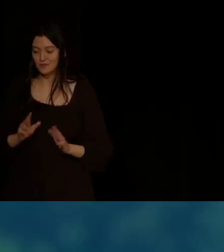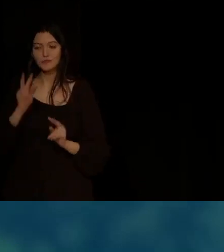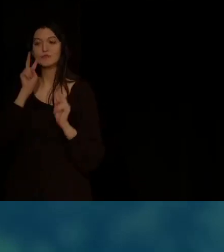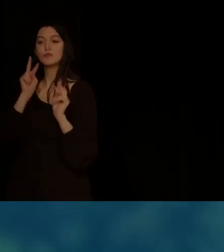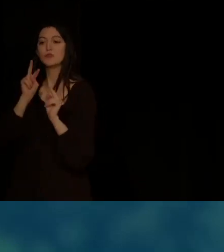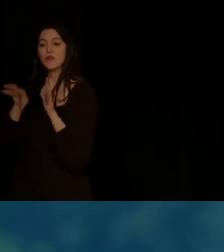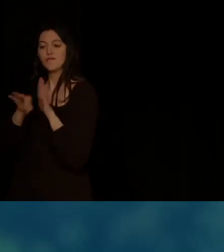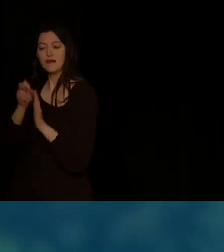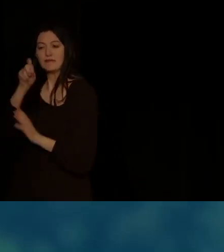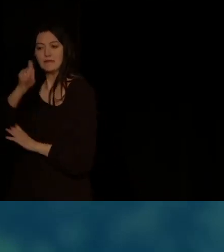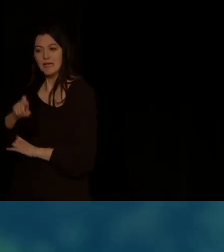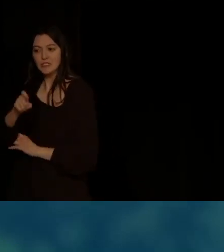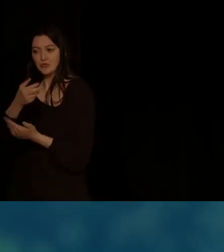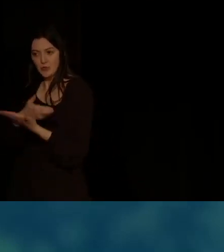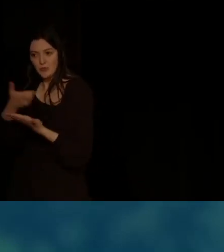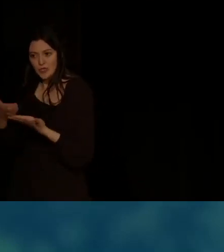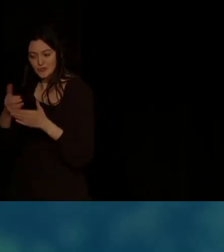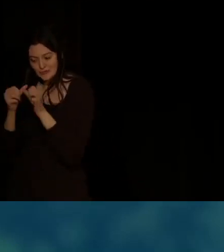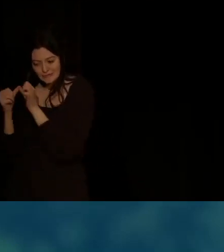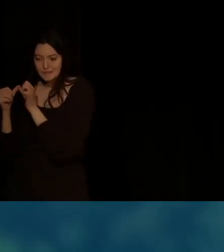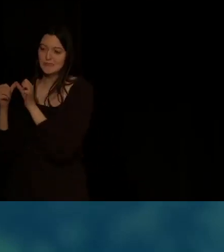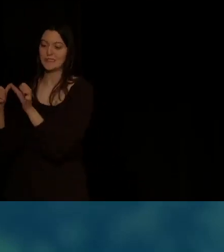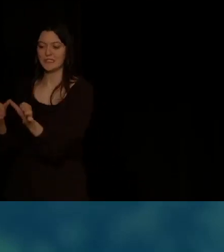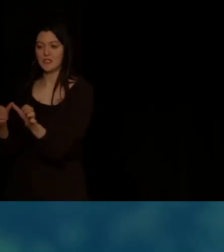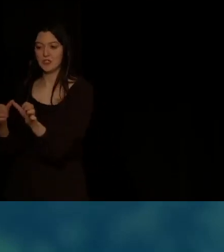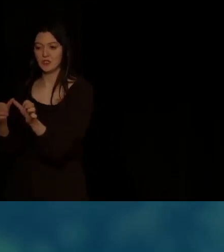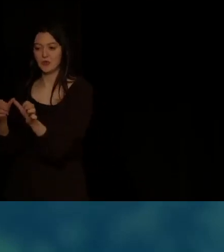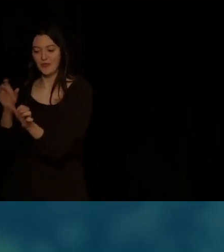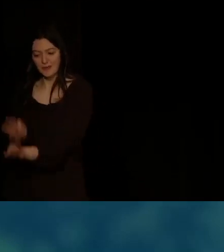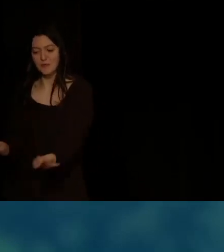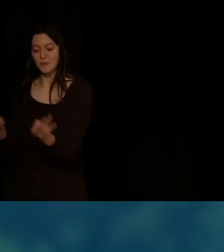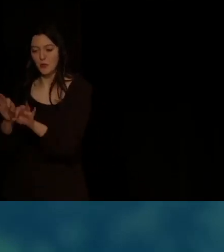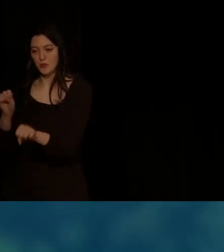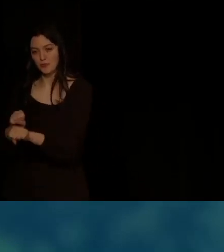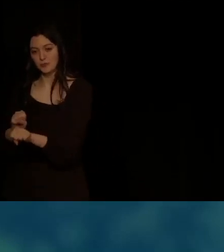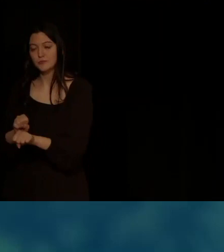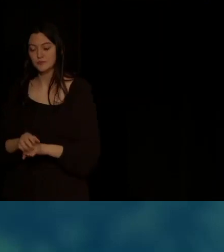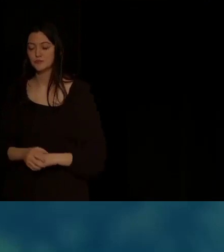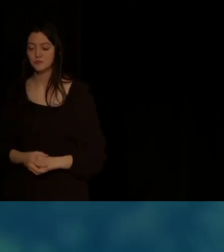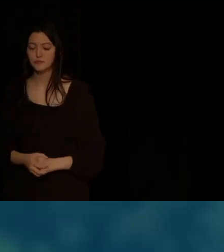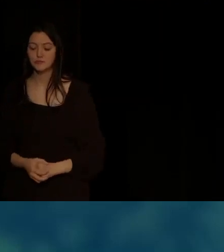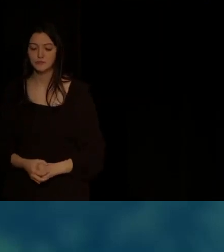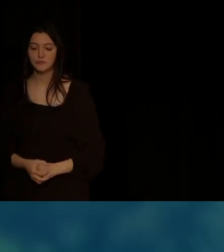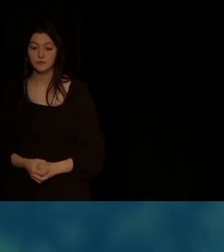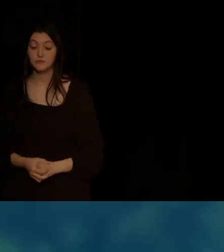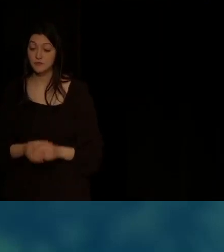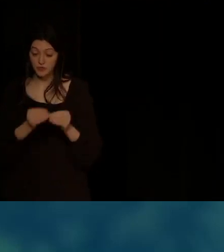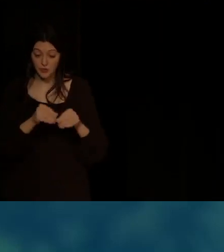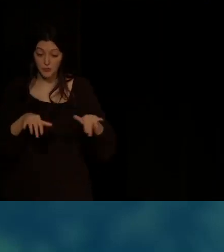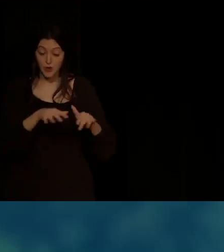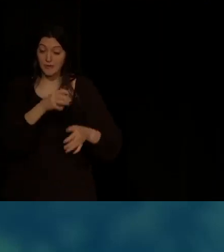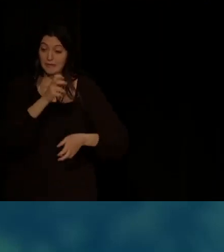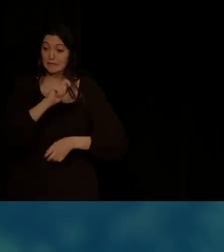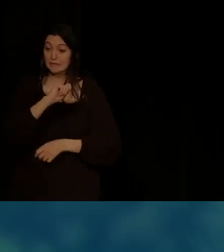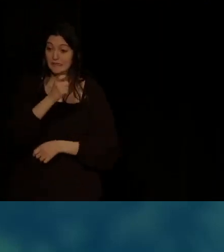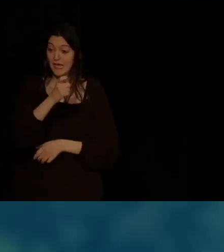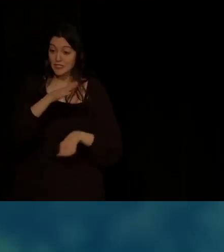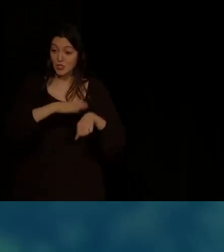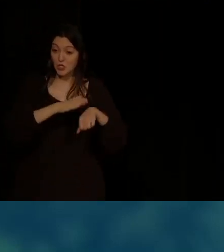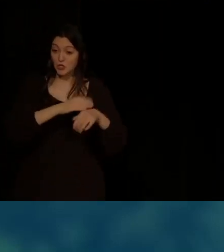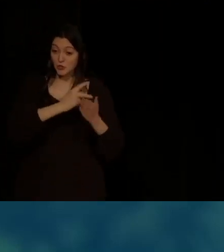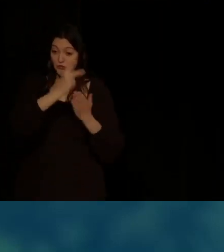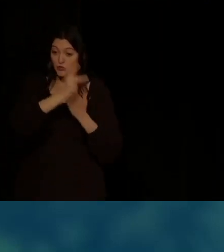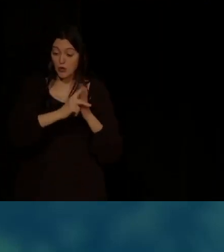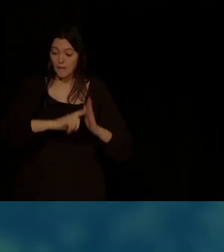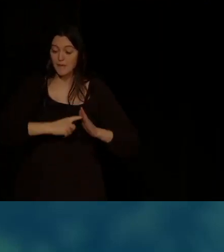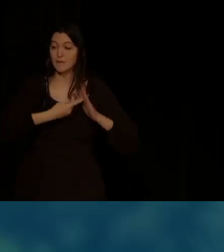finding the necessary resources to continue this important initiative. The Property Tax Alert Program